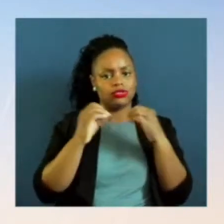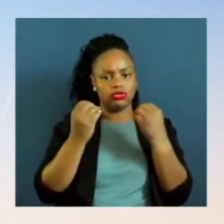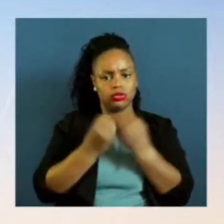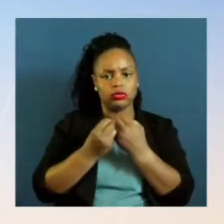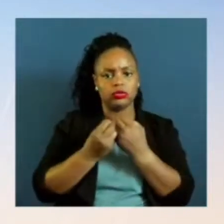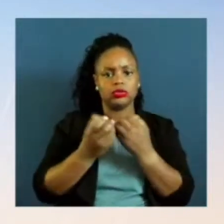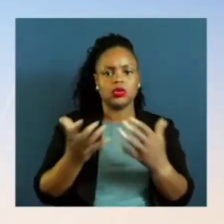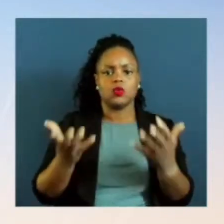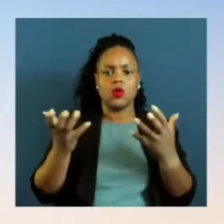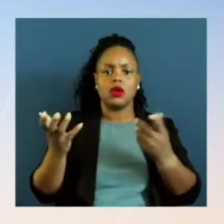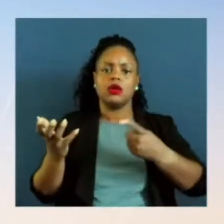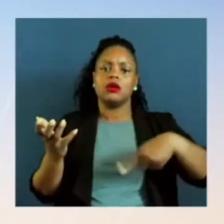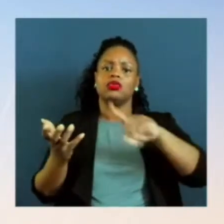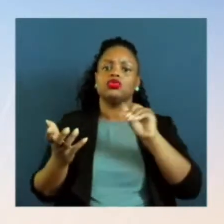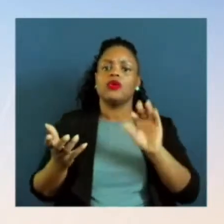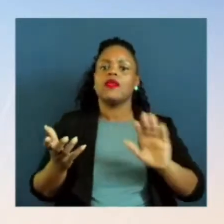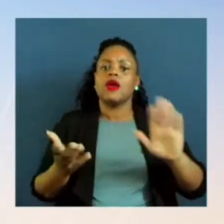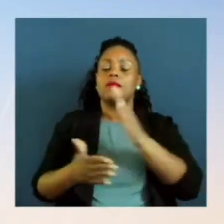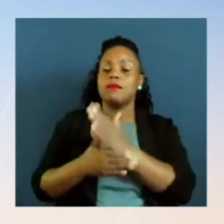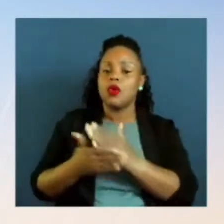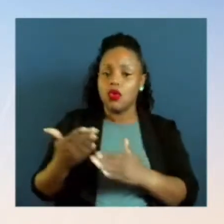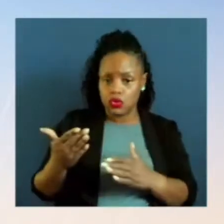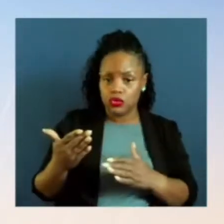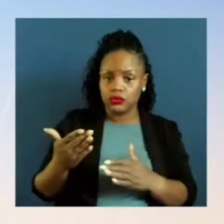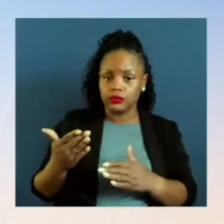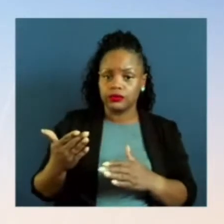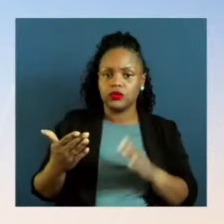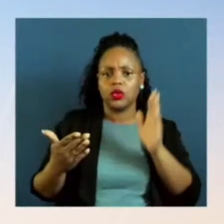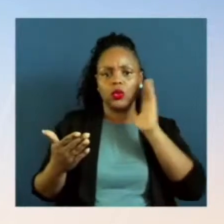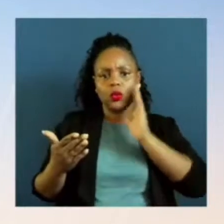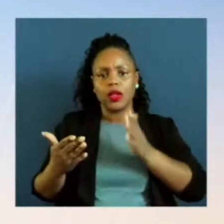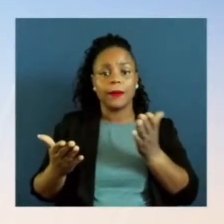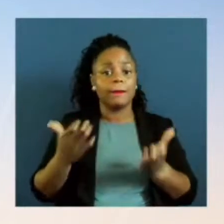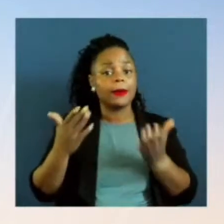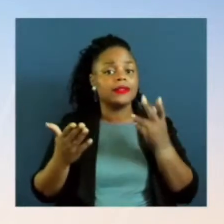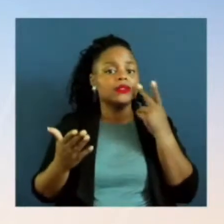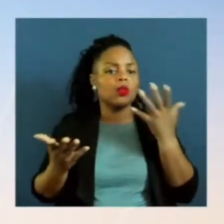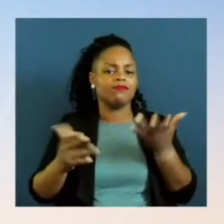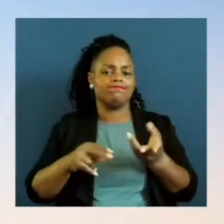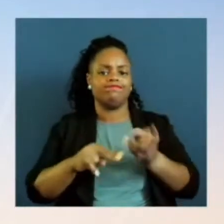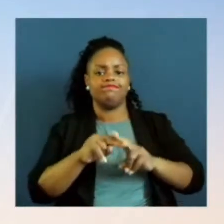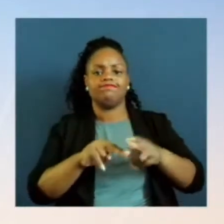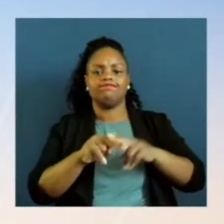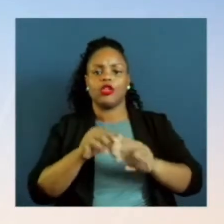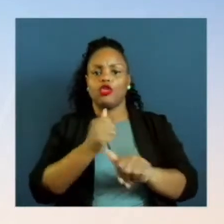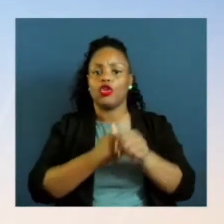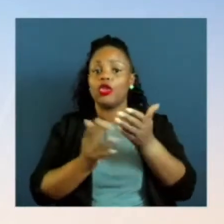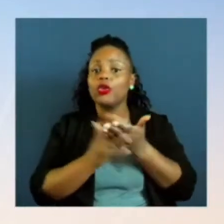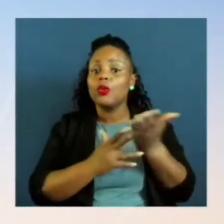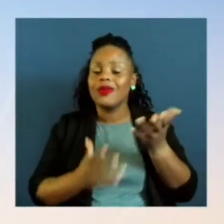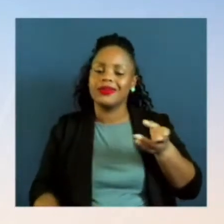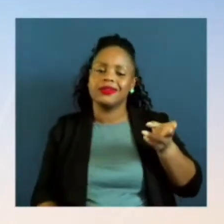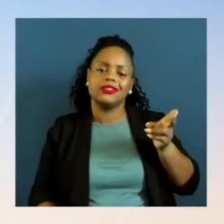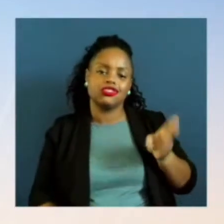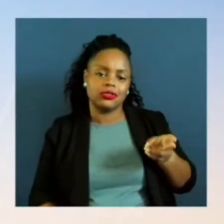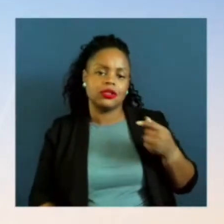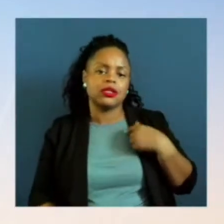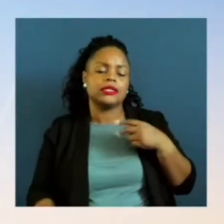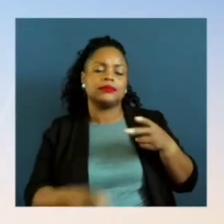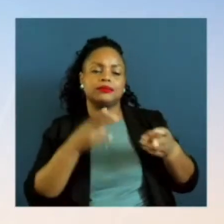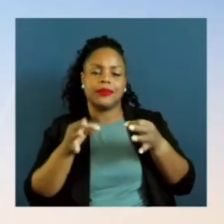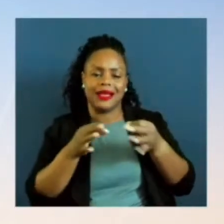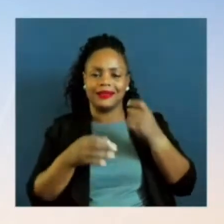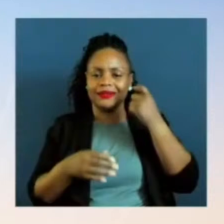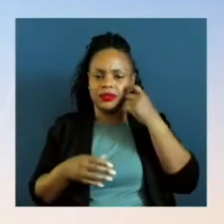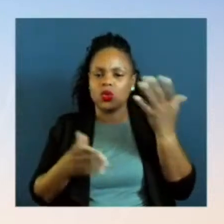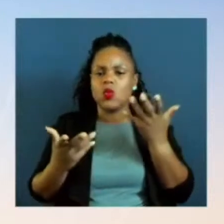in advance of what may be an increased threat, as we've seen in history for the reasons I noted during the holiday weekend. Thank you so much.